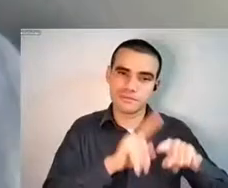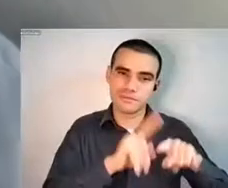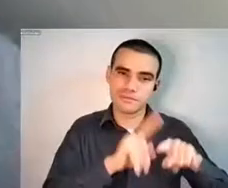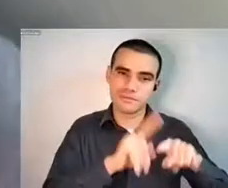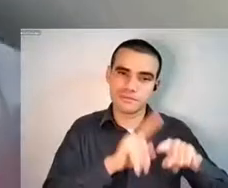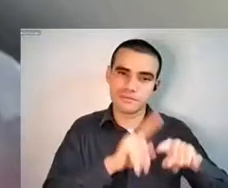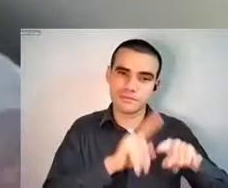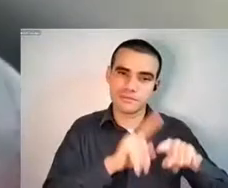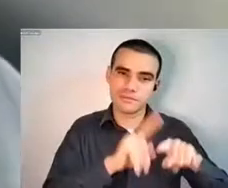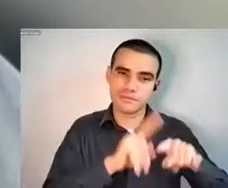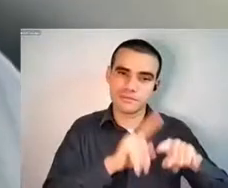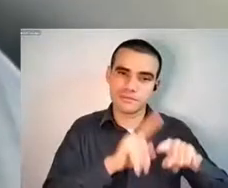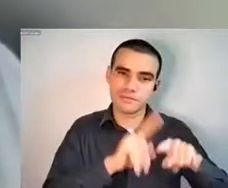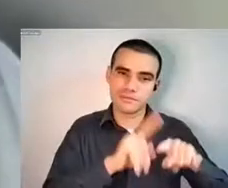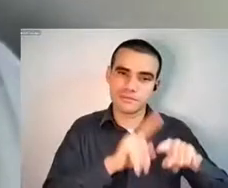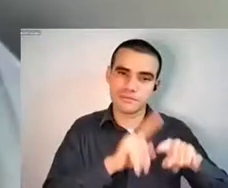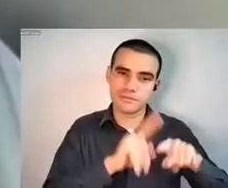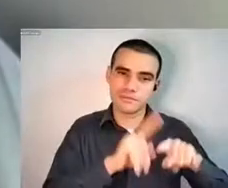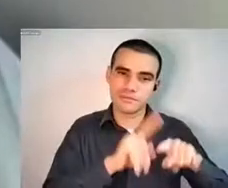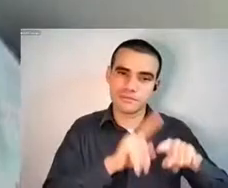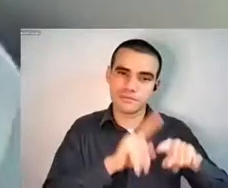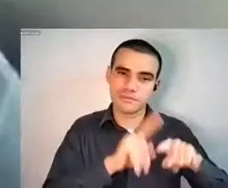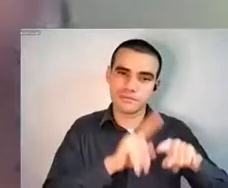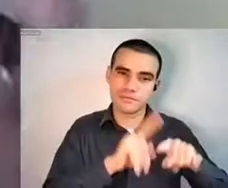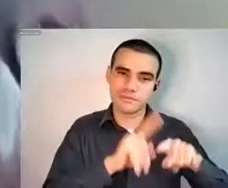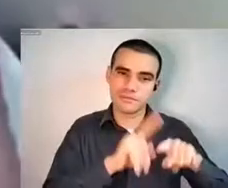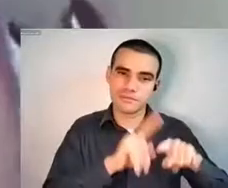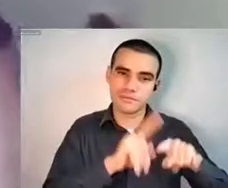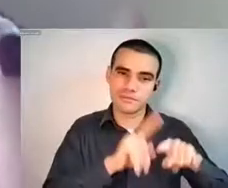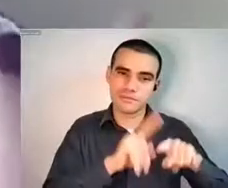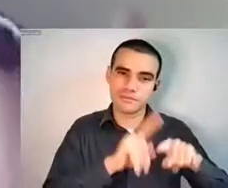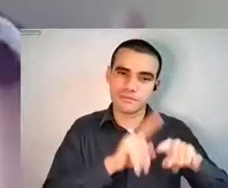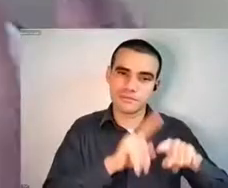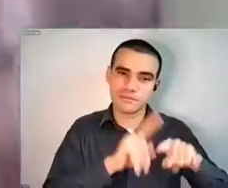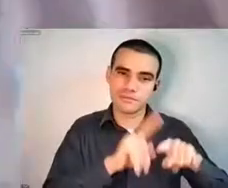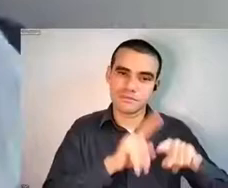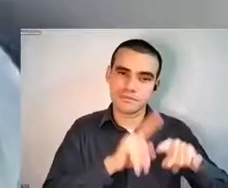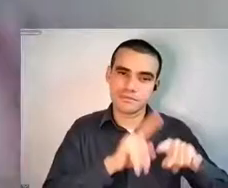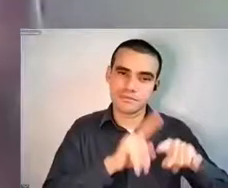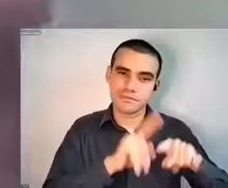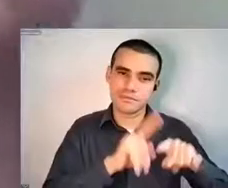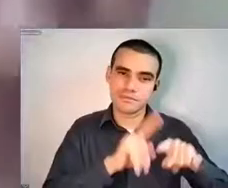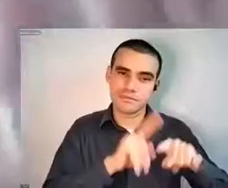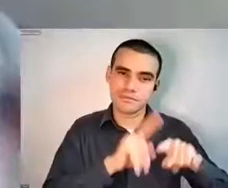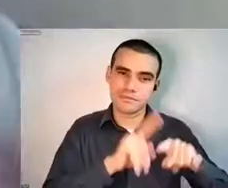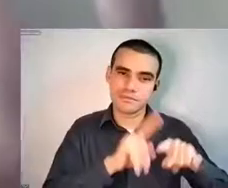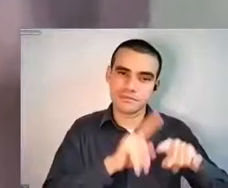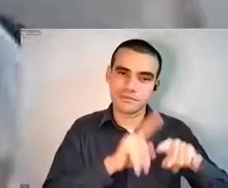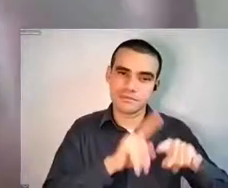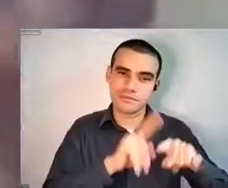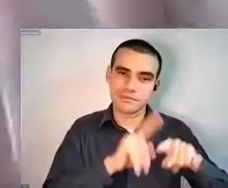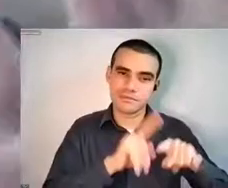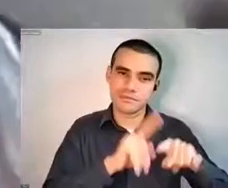people's minds to generate profit. And it's not a sin to develop